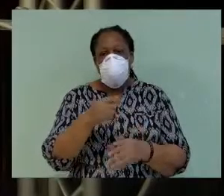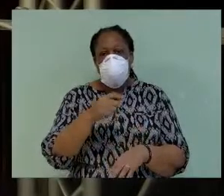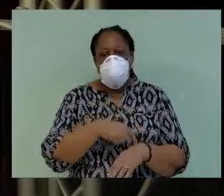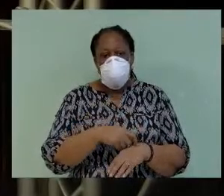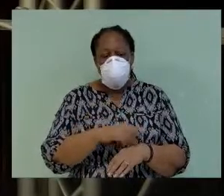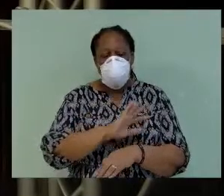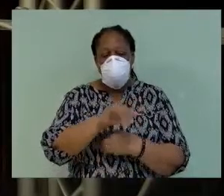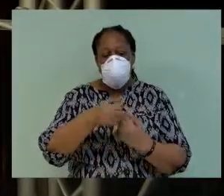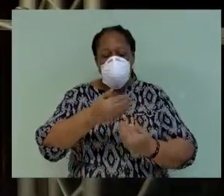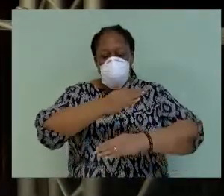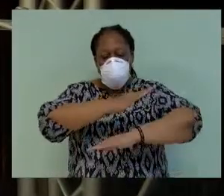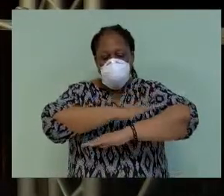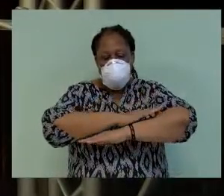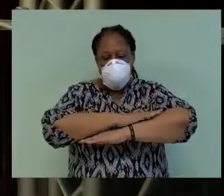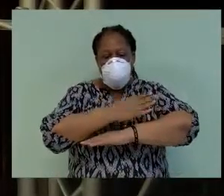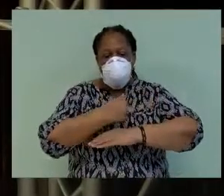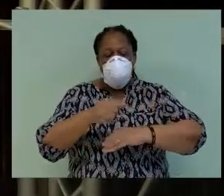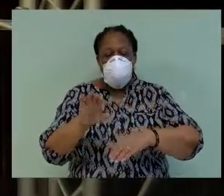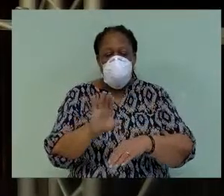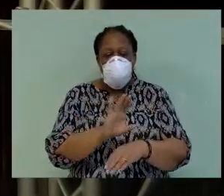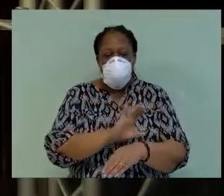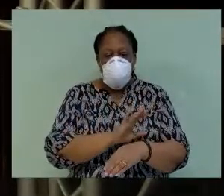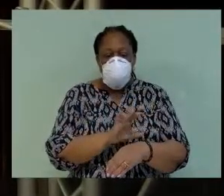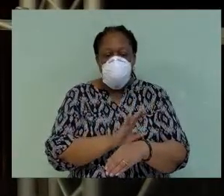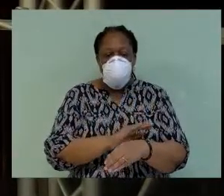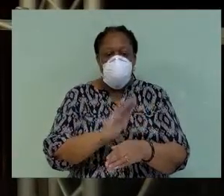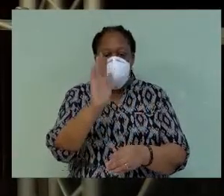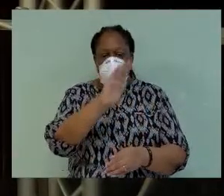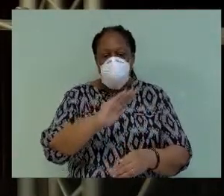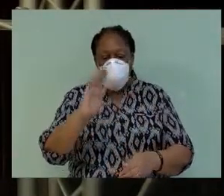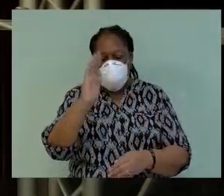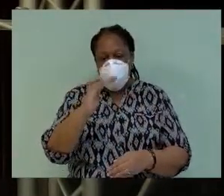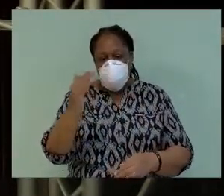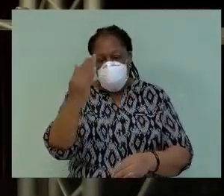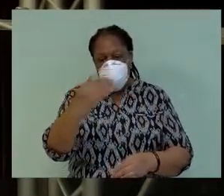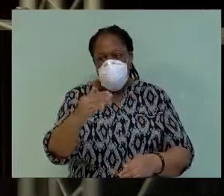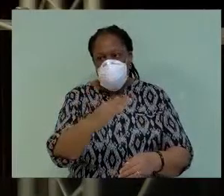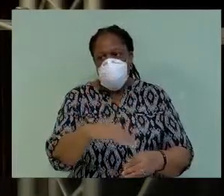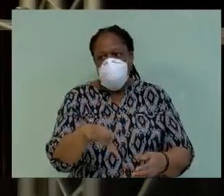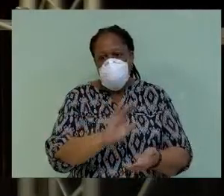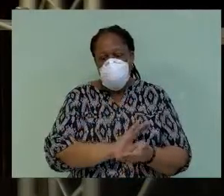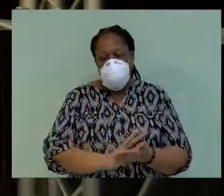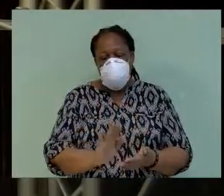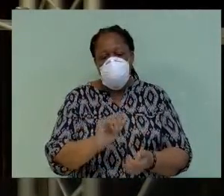Surfaces of desks and computers will be wiped and disinfected periodically.